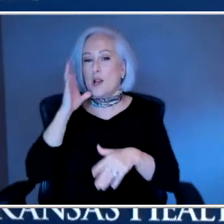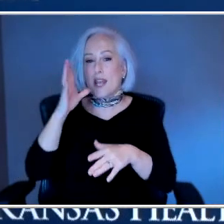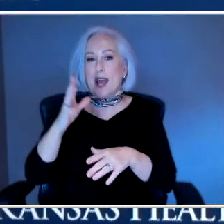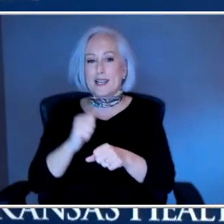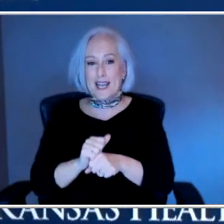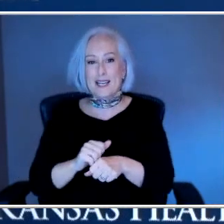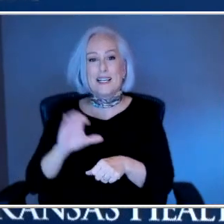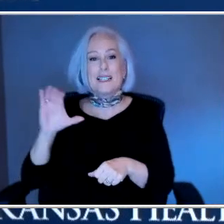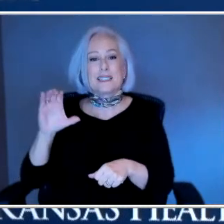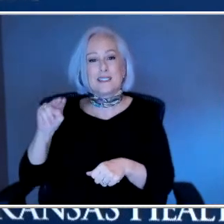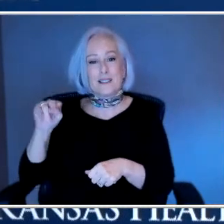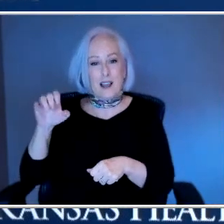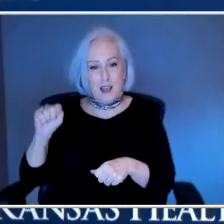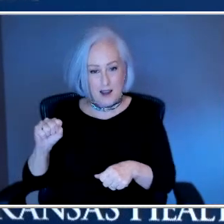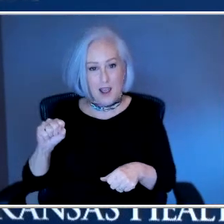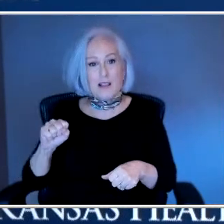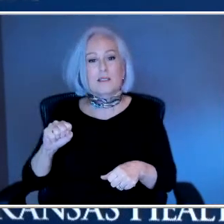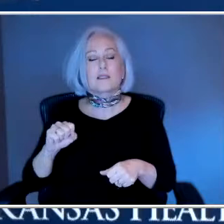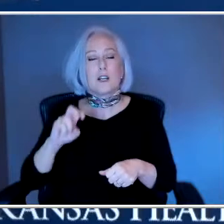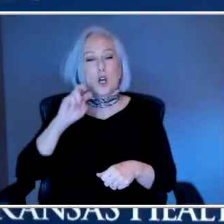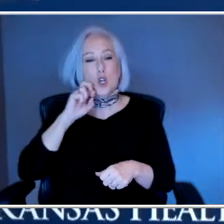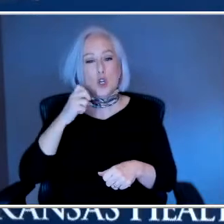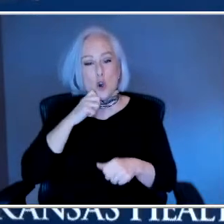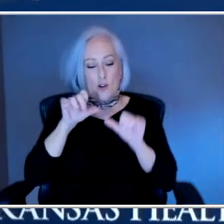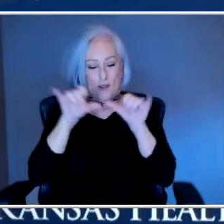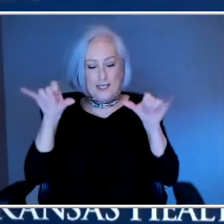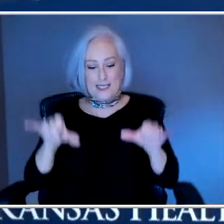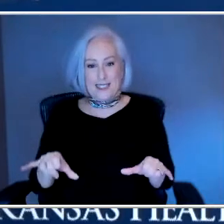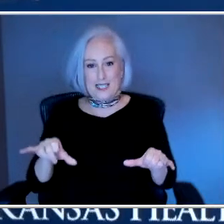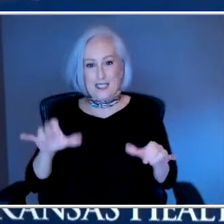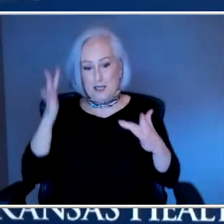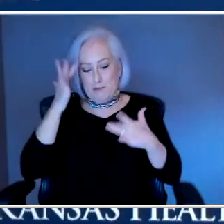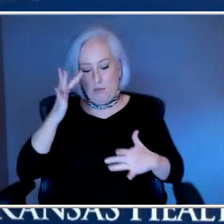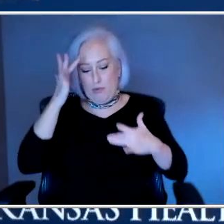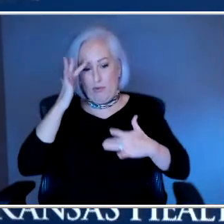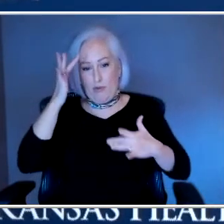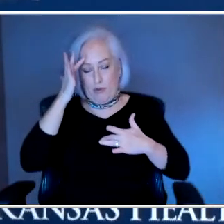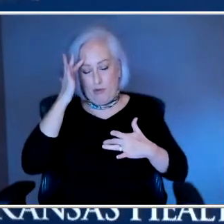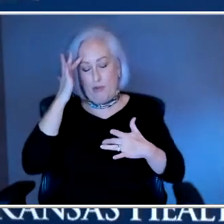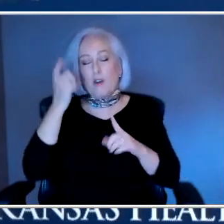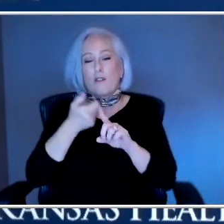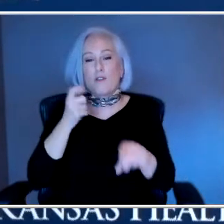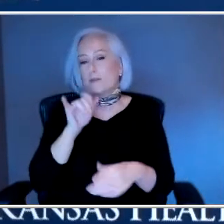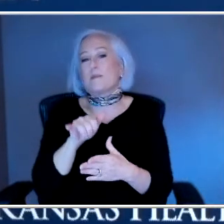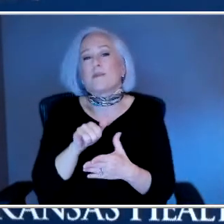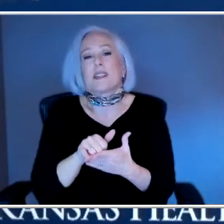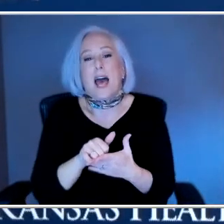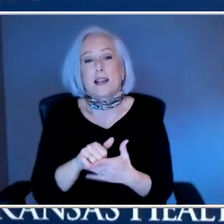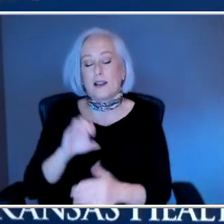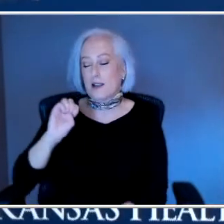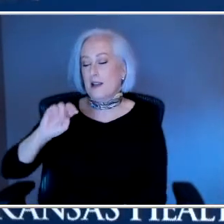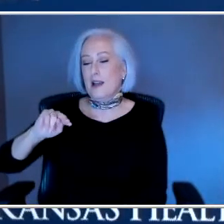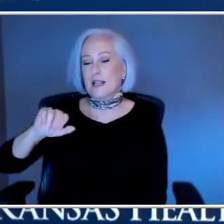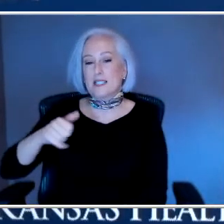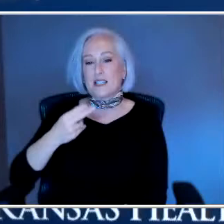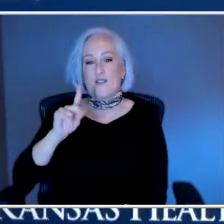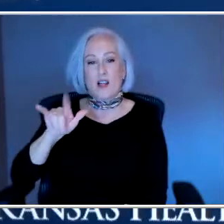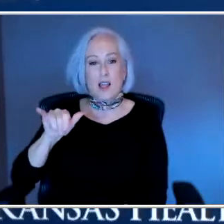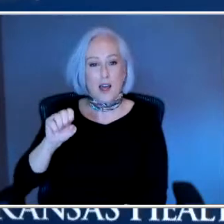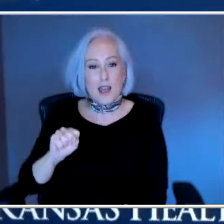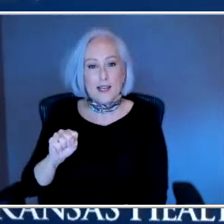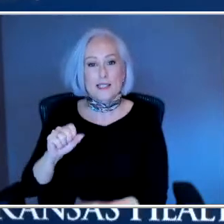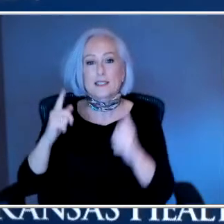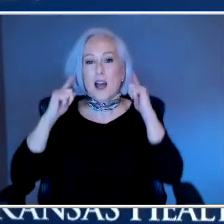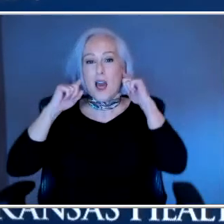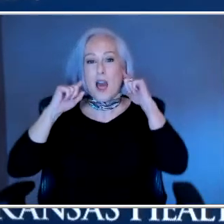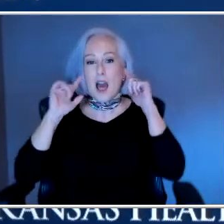or side effect or problem with that infection. It can be encephalitis, it can be losing their hearing, so many